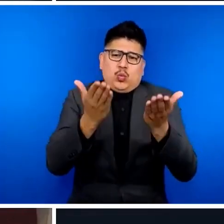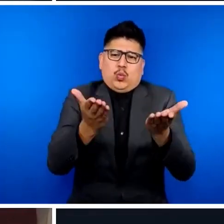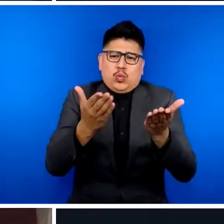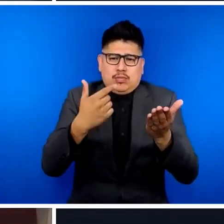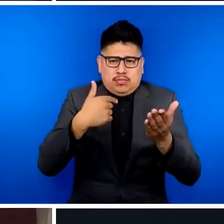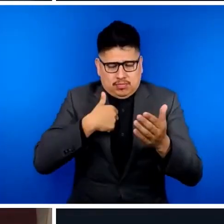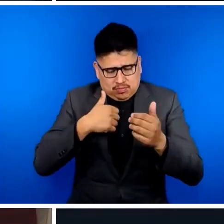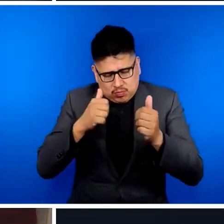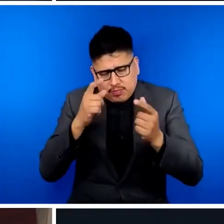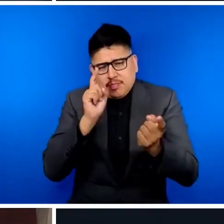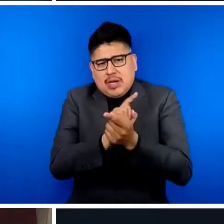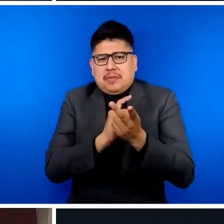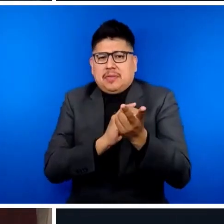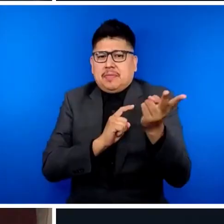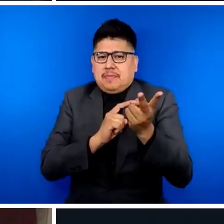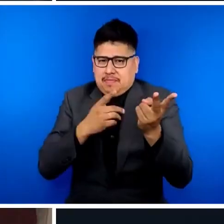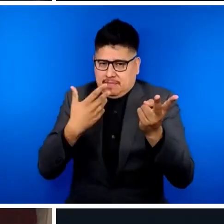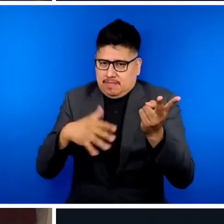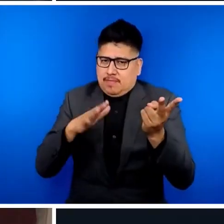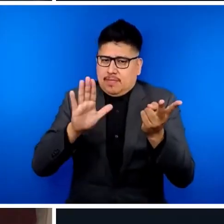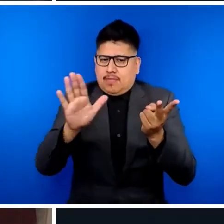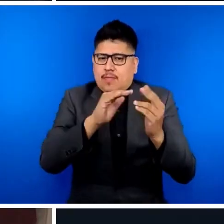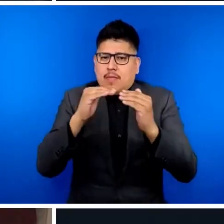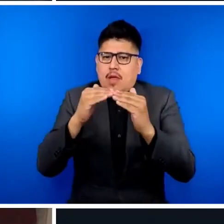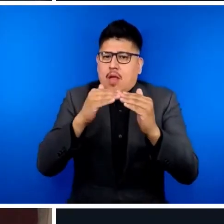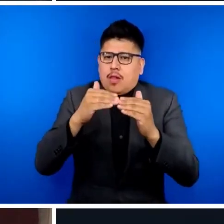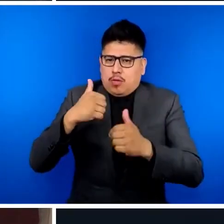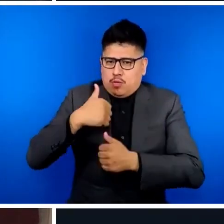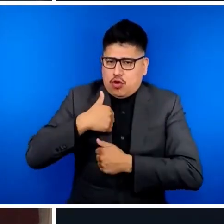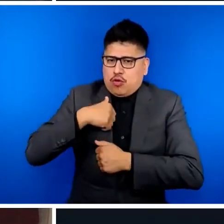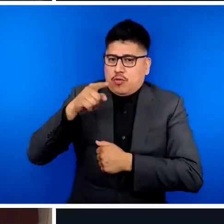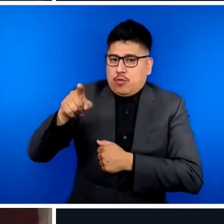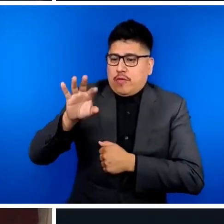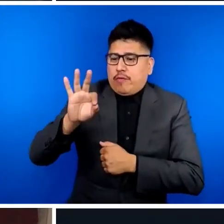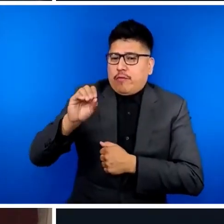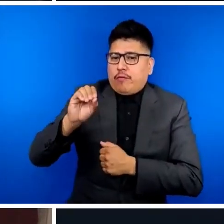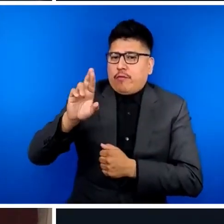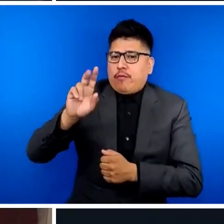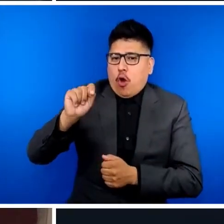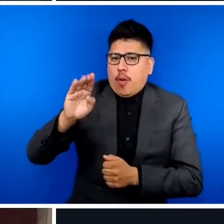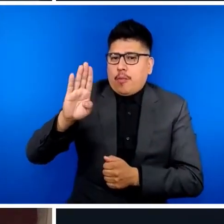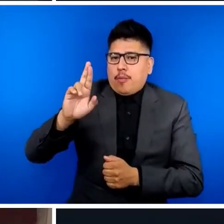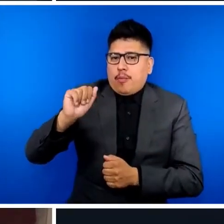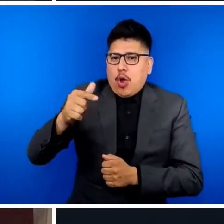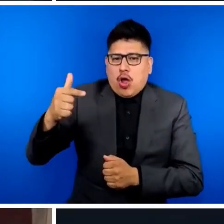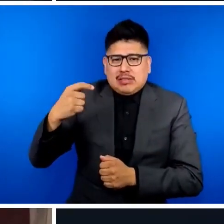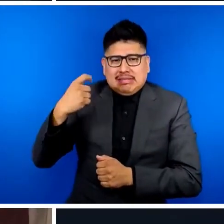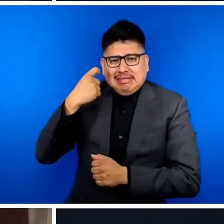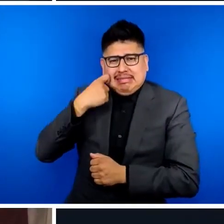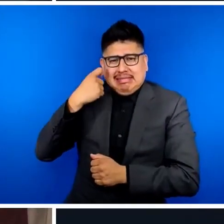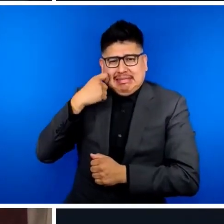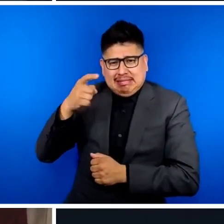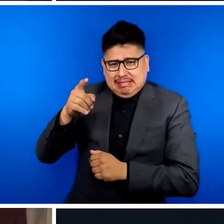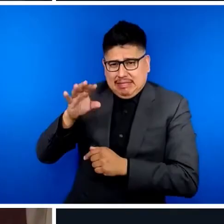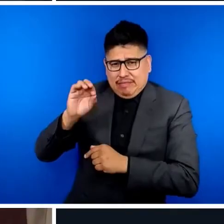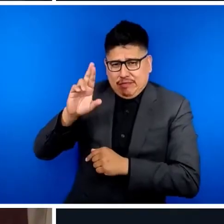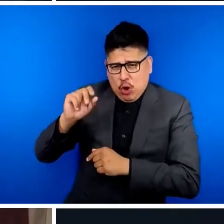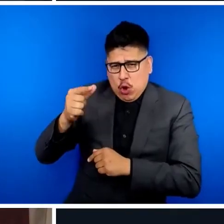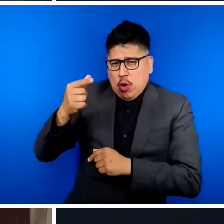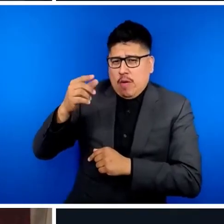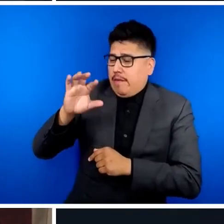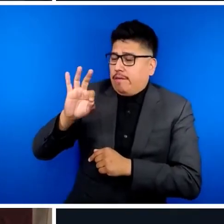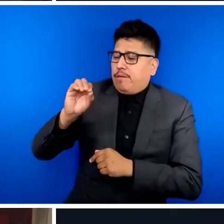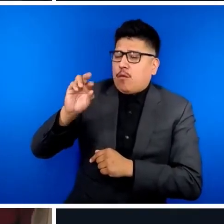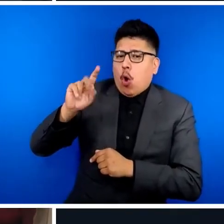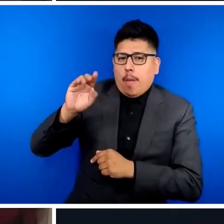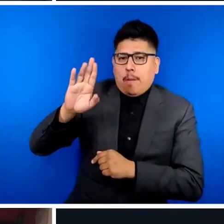fellow warriors at Fort Bragg recently. You notice the name Fort Bragg. We have it back. We brought it back. We won the First World War with it, the